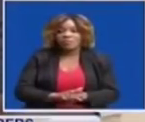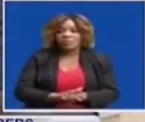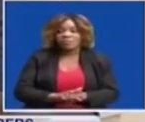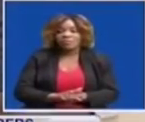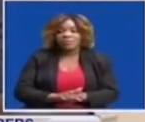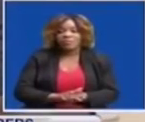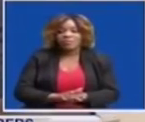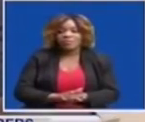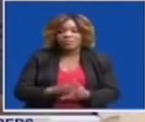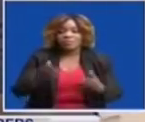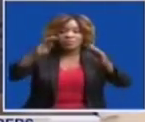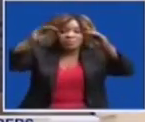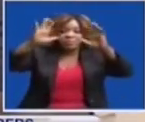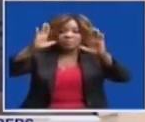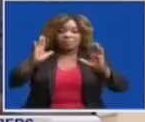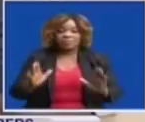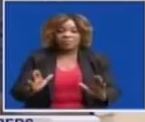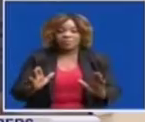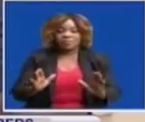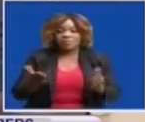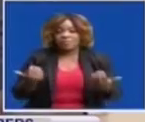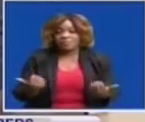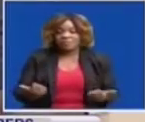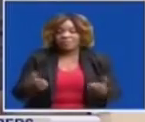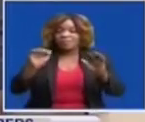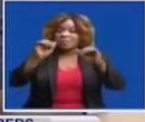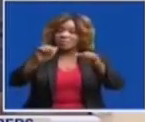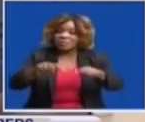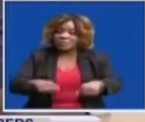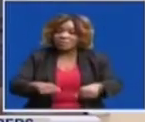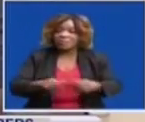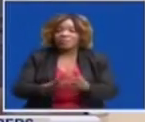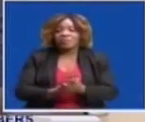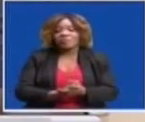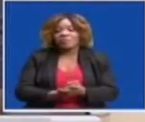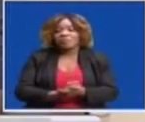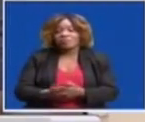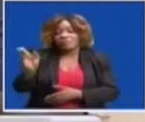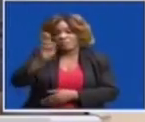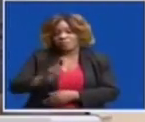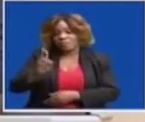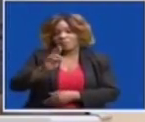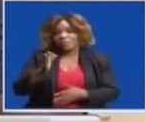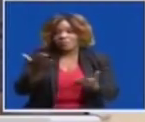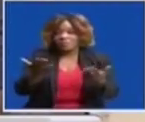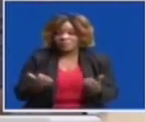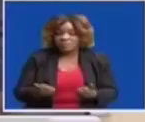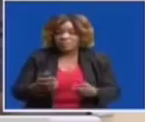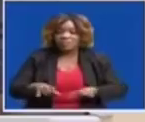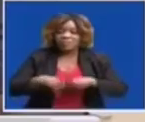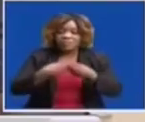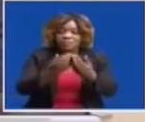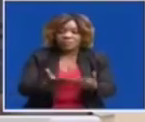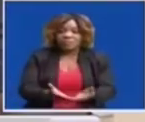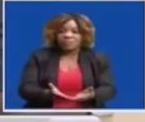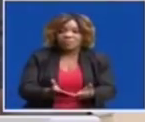off-taker. The teachers will be able to enter and begin renting. We will have also provided an